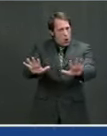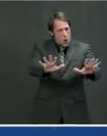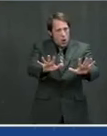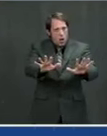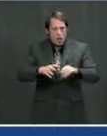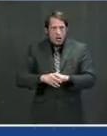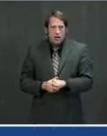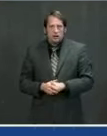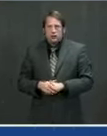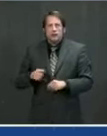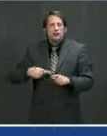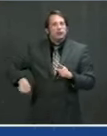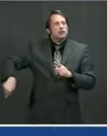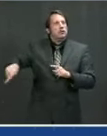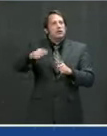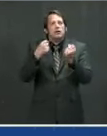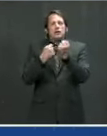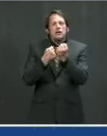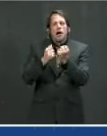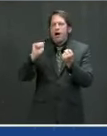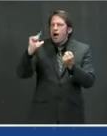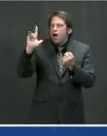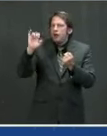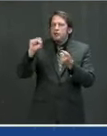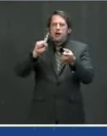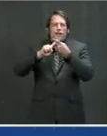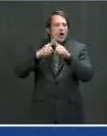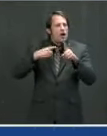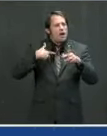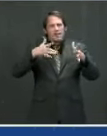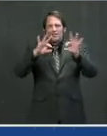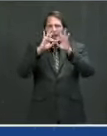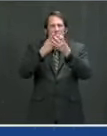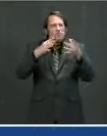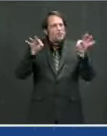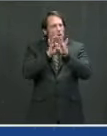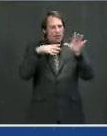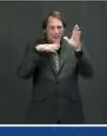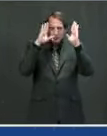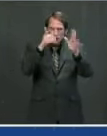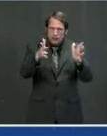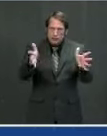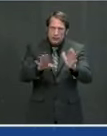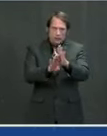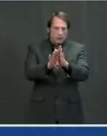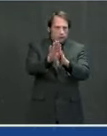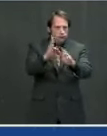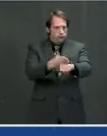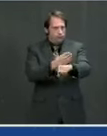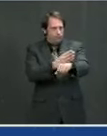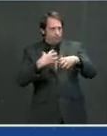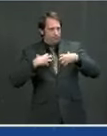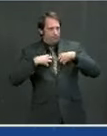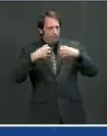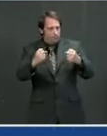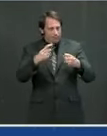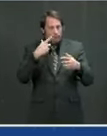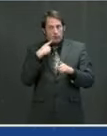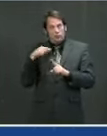year, we, together with India and Australia, launched a landmark Quad vaccine partnership